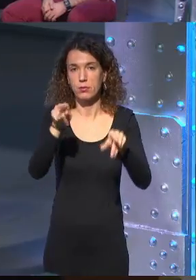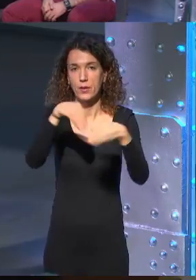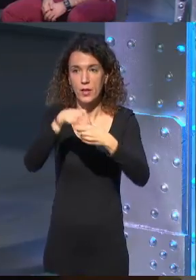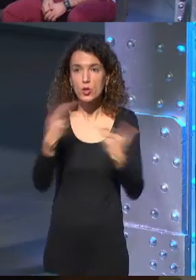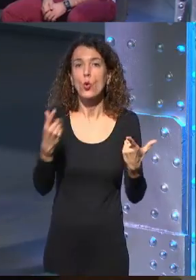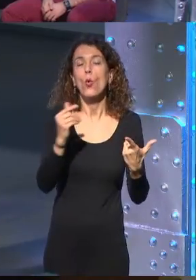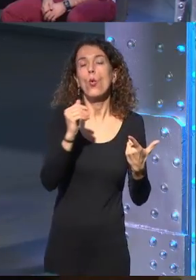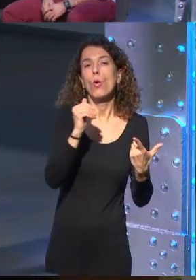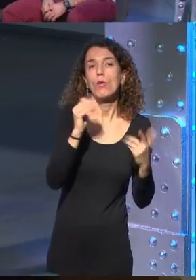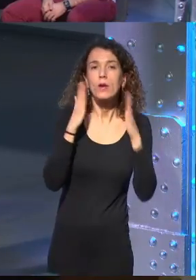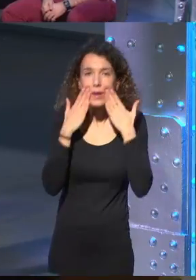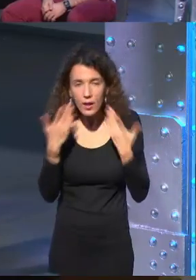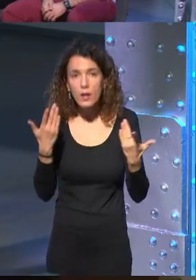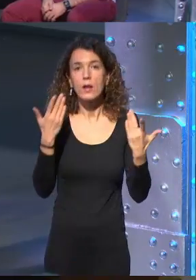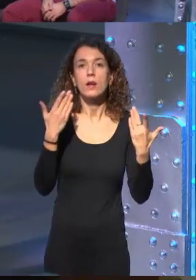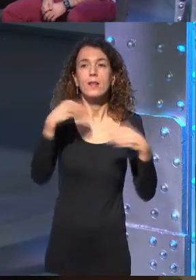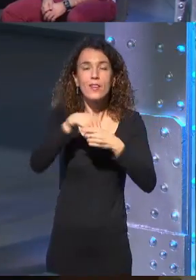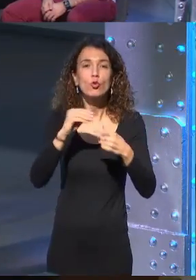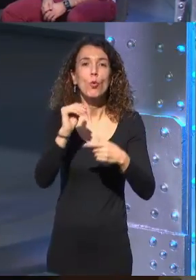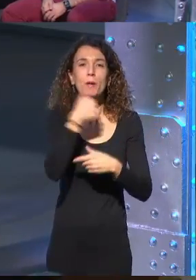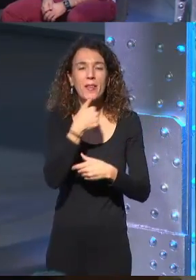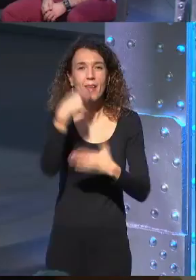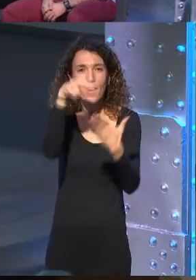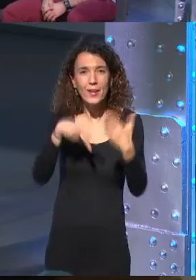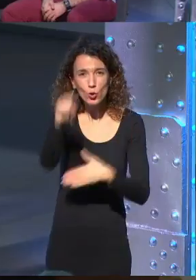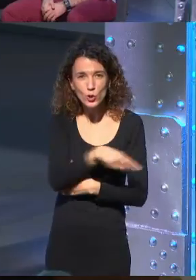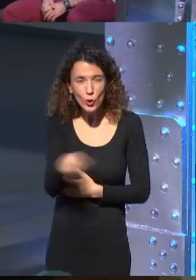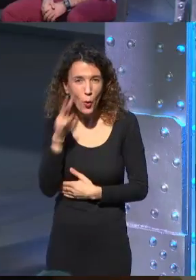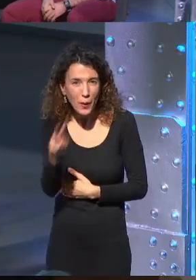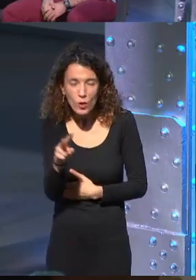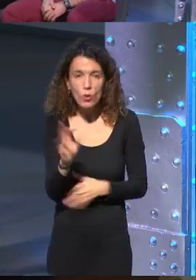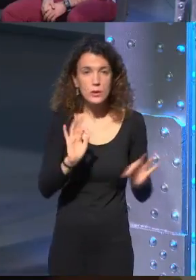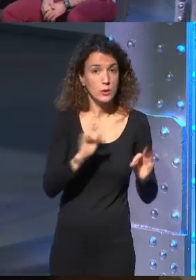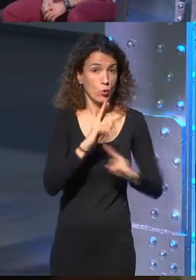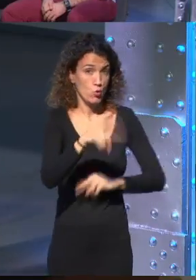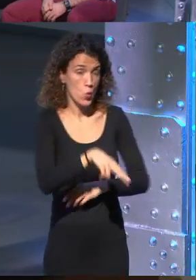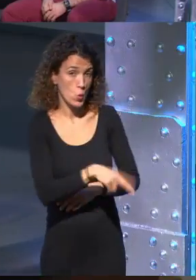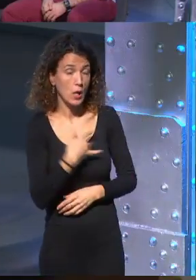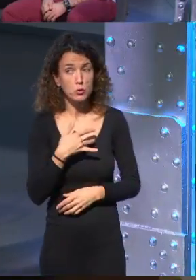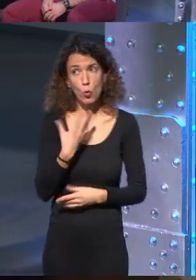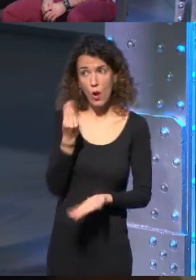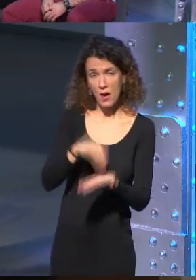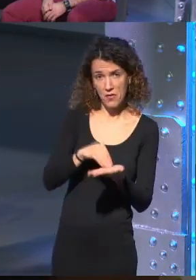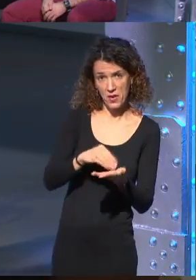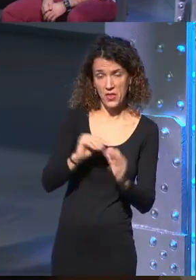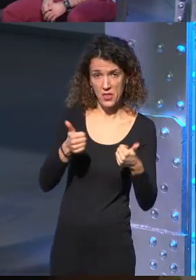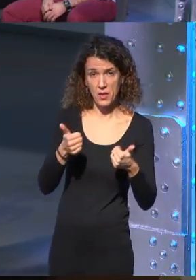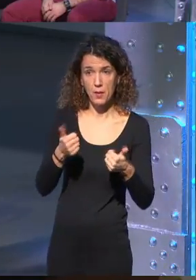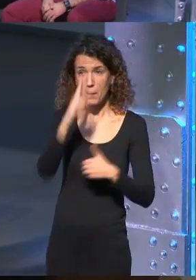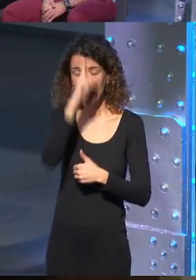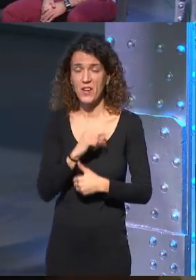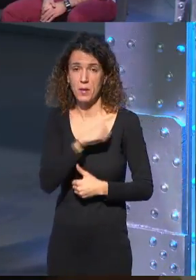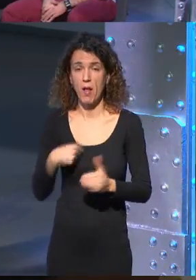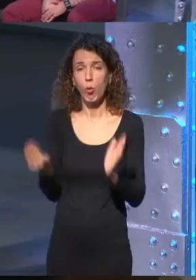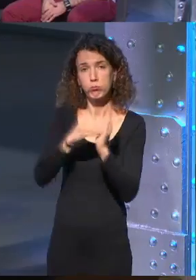you ever looked at the privacy configuration in the Instagram or any other social media that you participate?